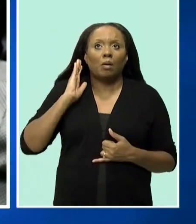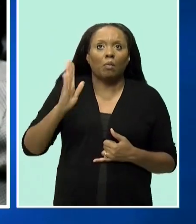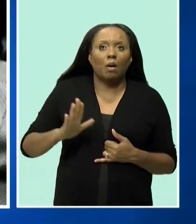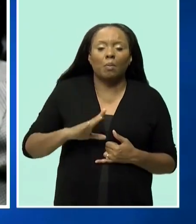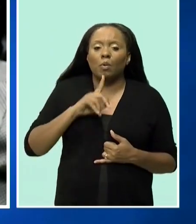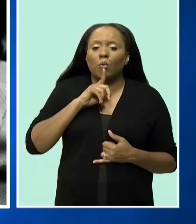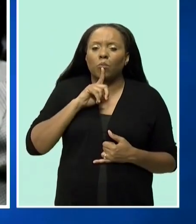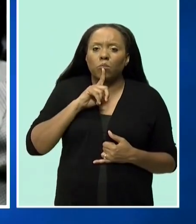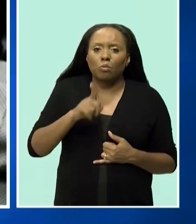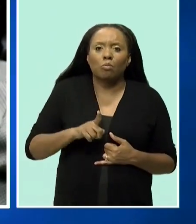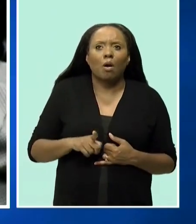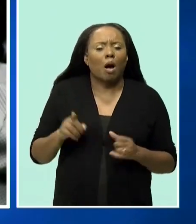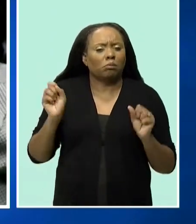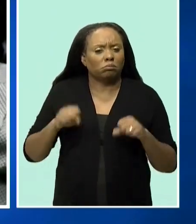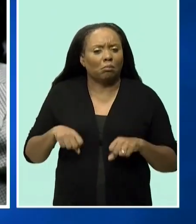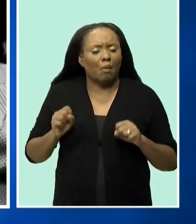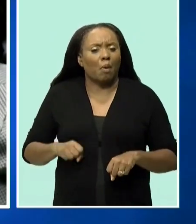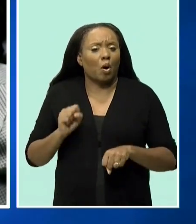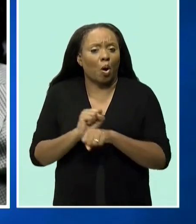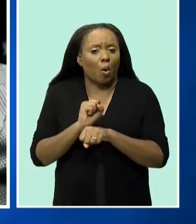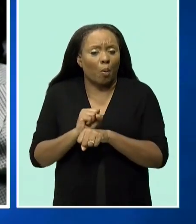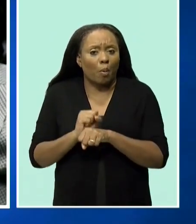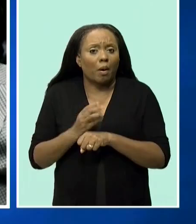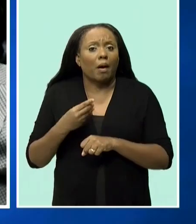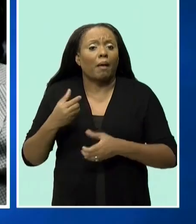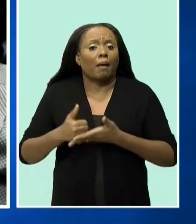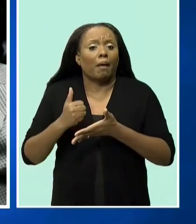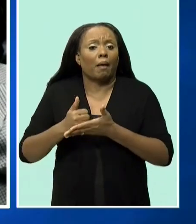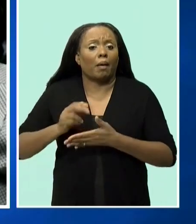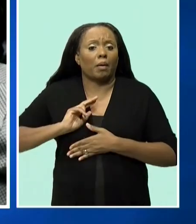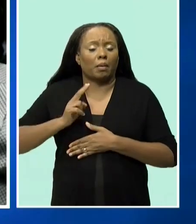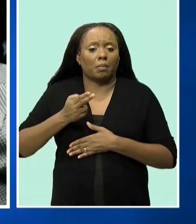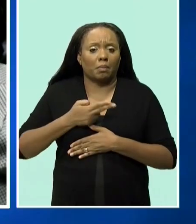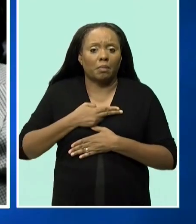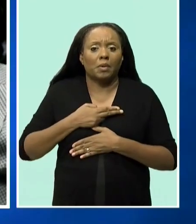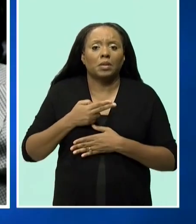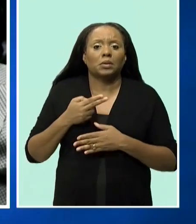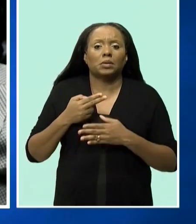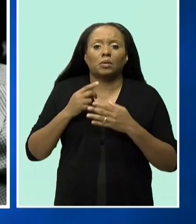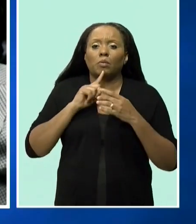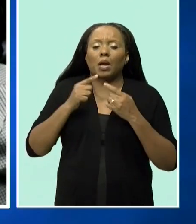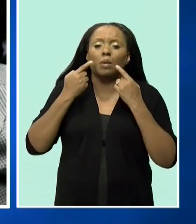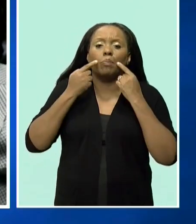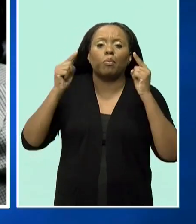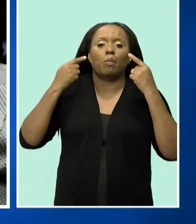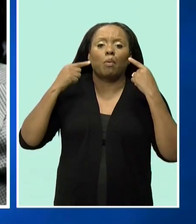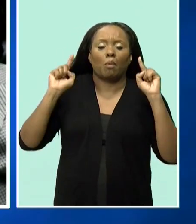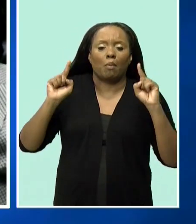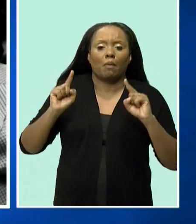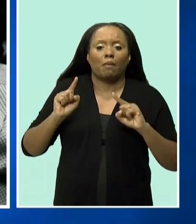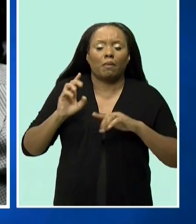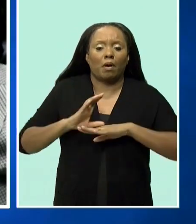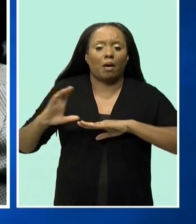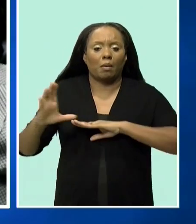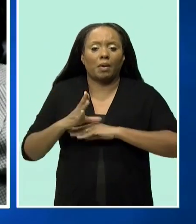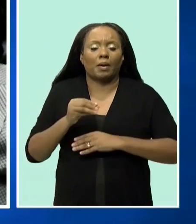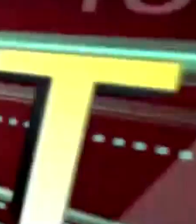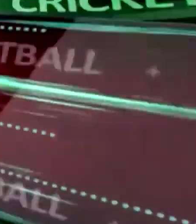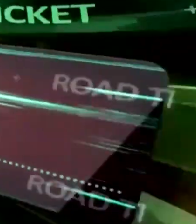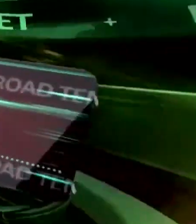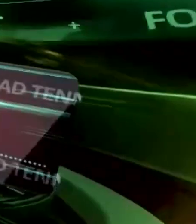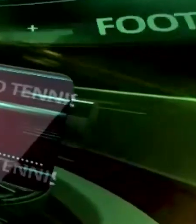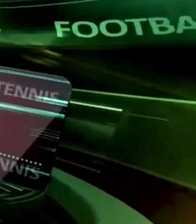pivotal and enable us to achieve cooperation between CARIFORUM and our EU parties.